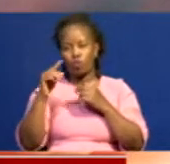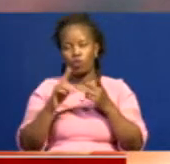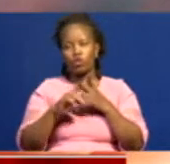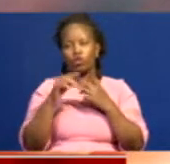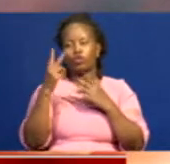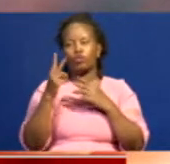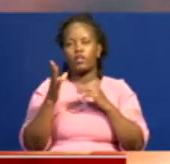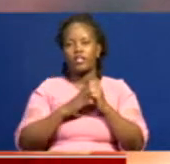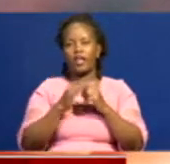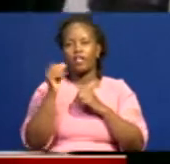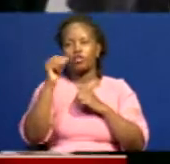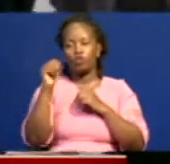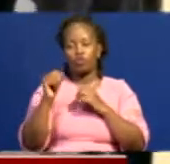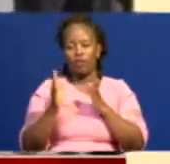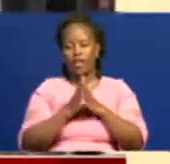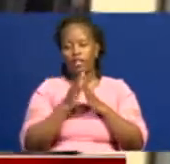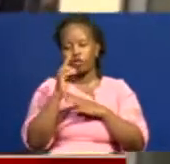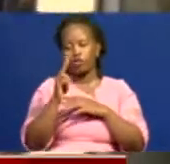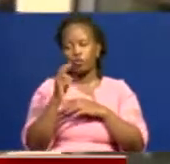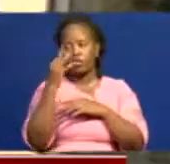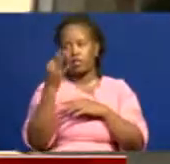23 bronze.